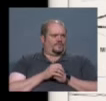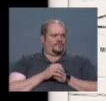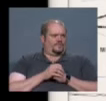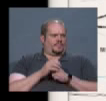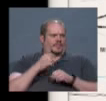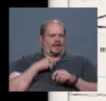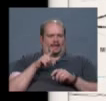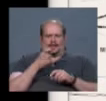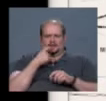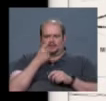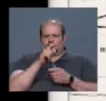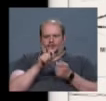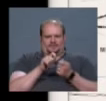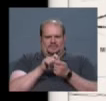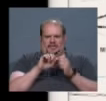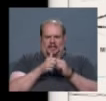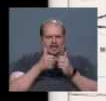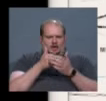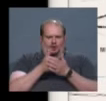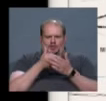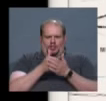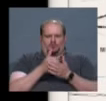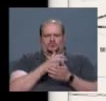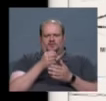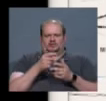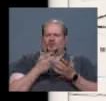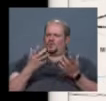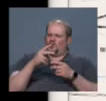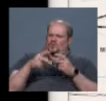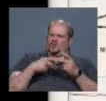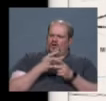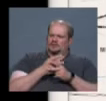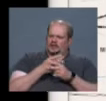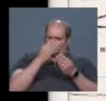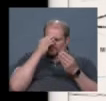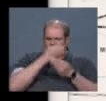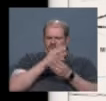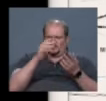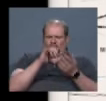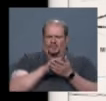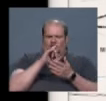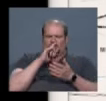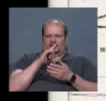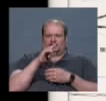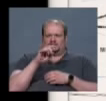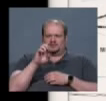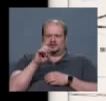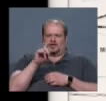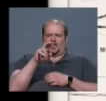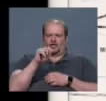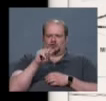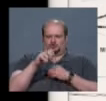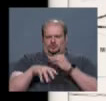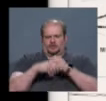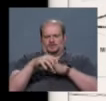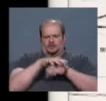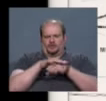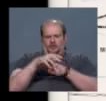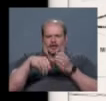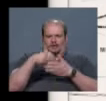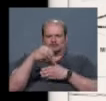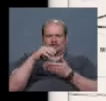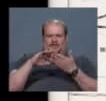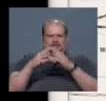I can't tell you exactly how close, and then What type of notification, since this is in the extraterritorial, outside the